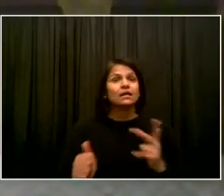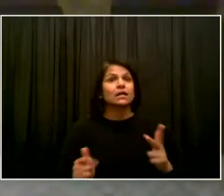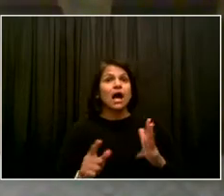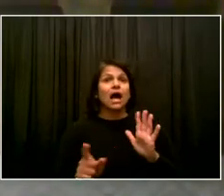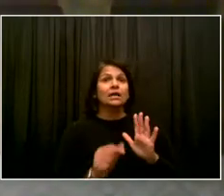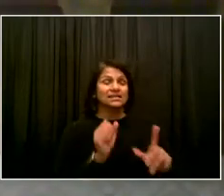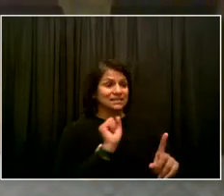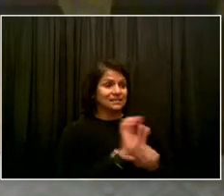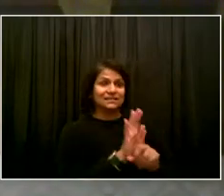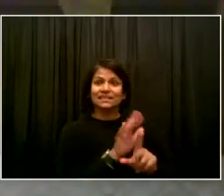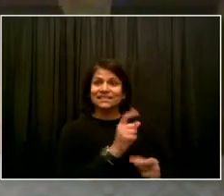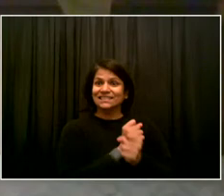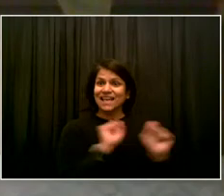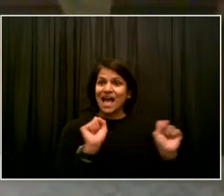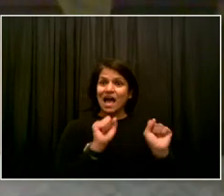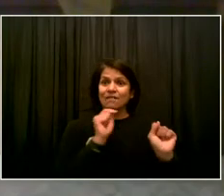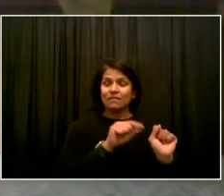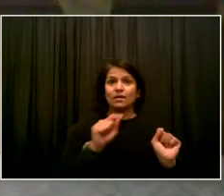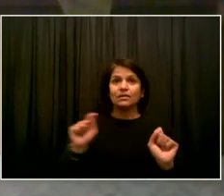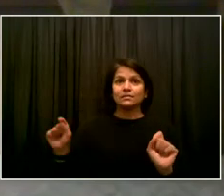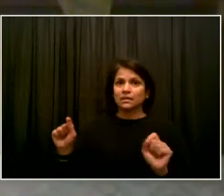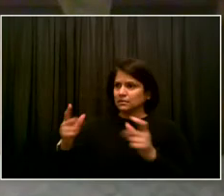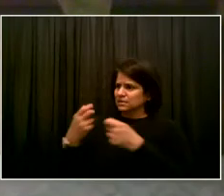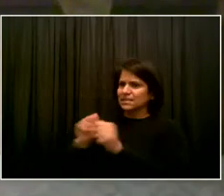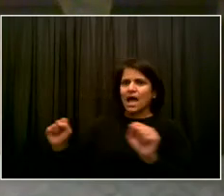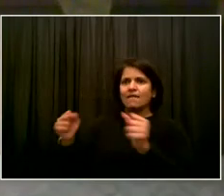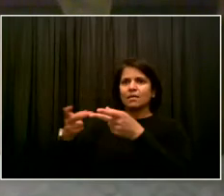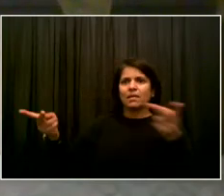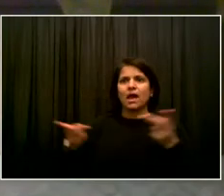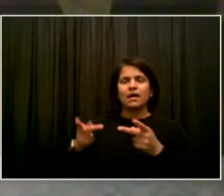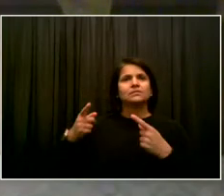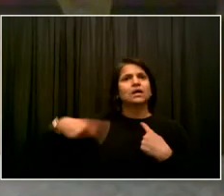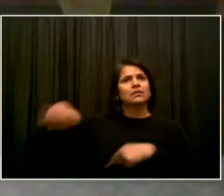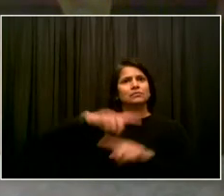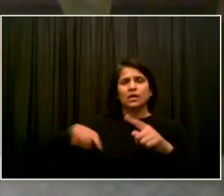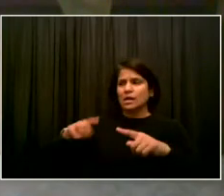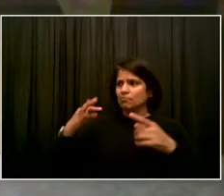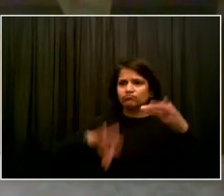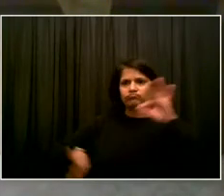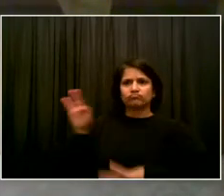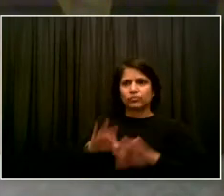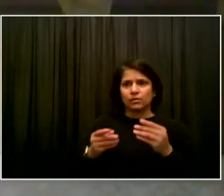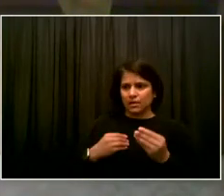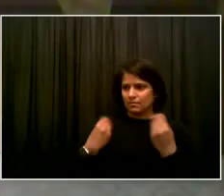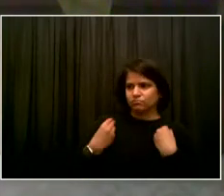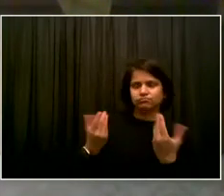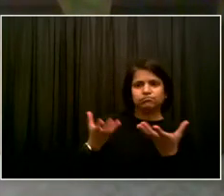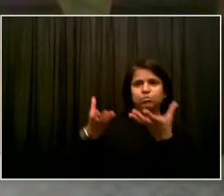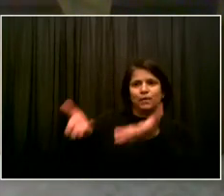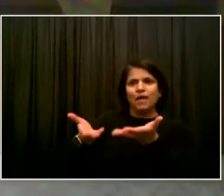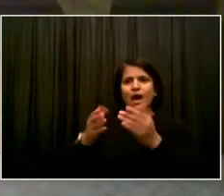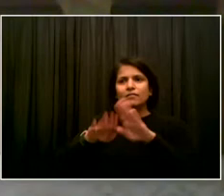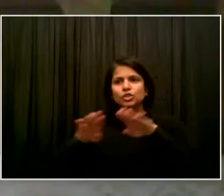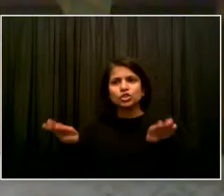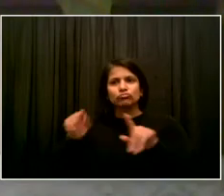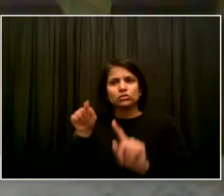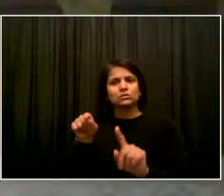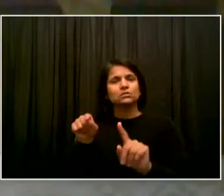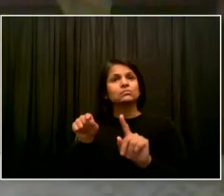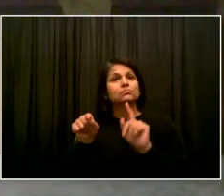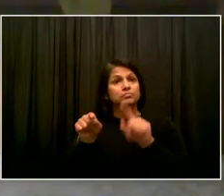job, our job, to keep schools safe and open and to provide as much testing and